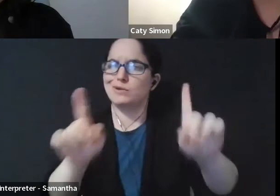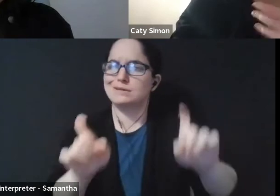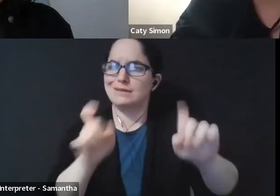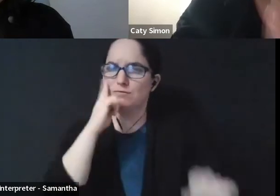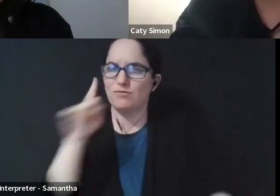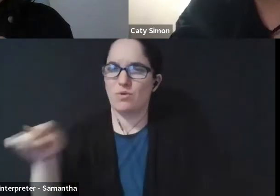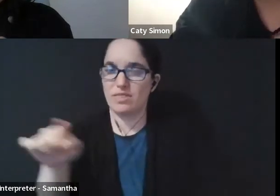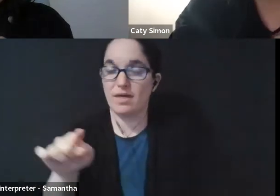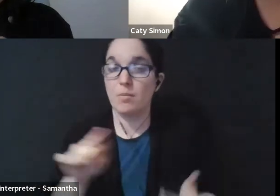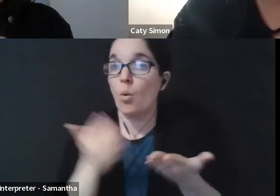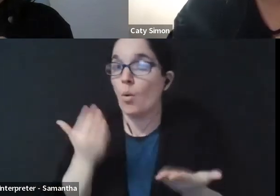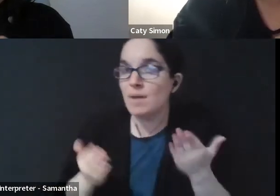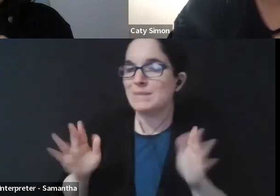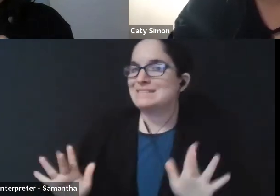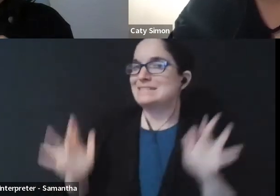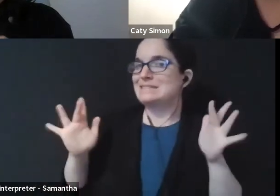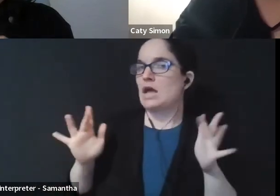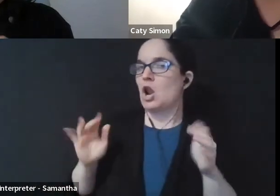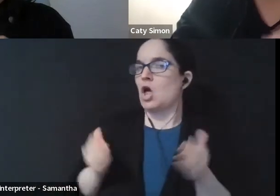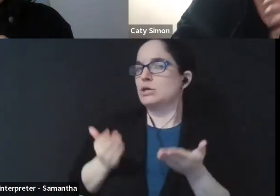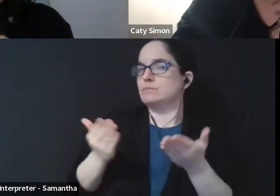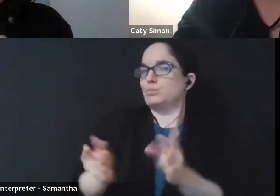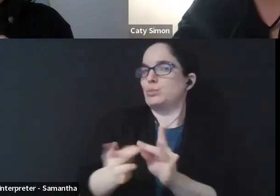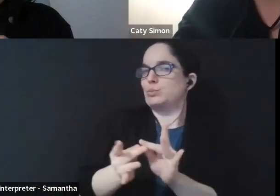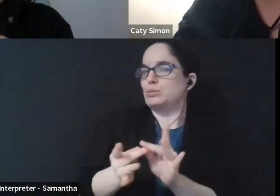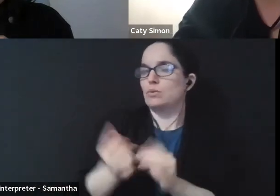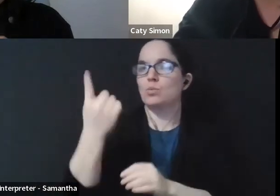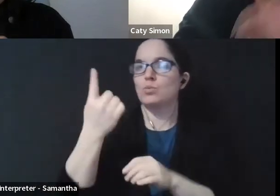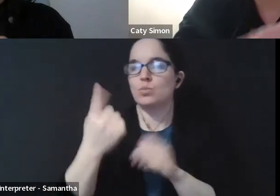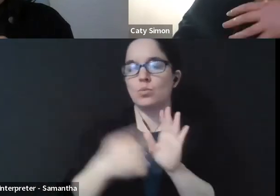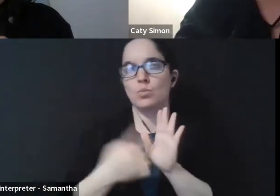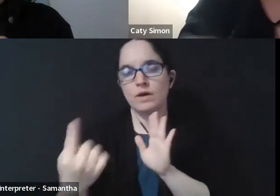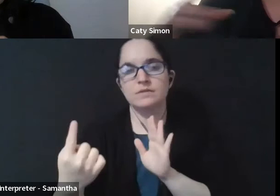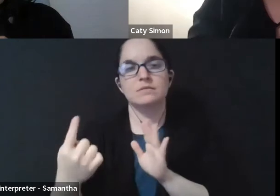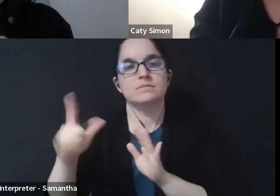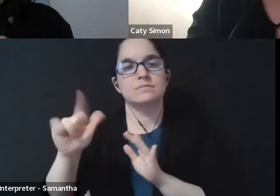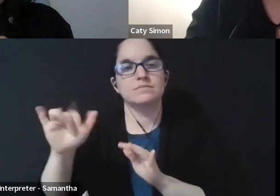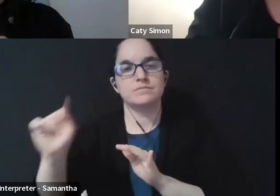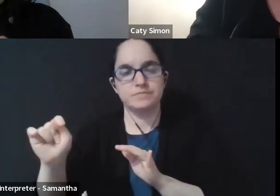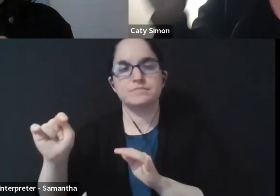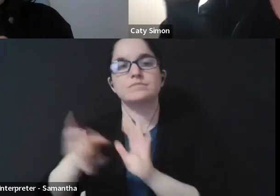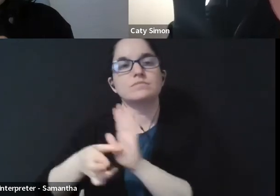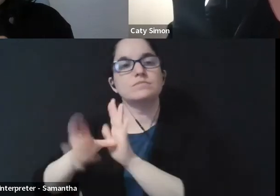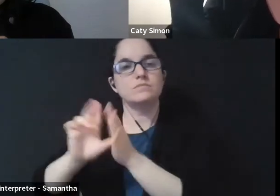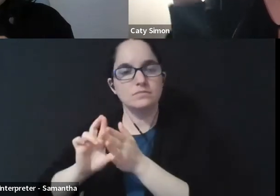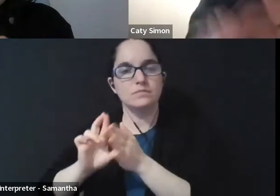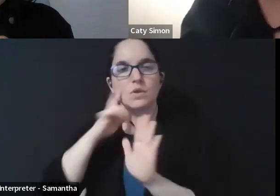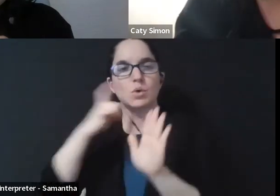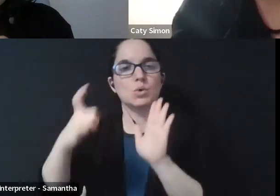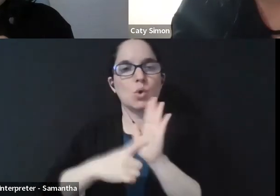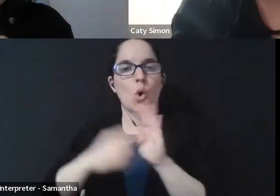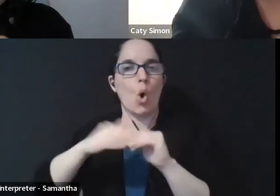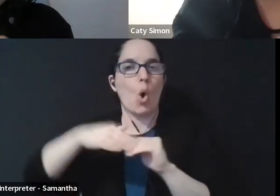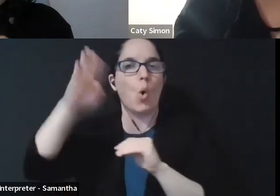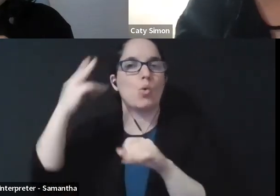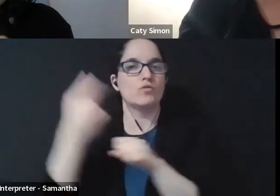even more subtler framing. Like in a literature review I did recently, I saw so many references to the quote overutilization